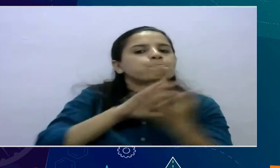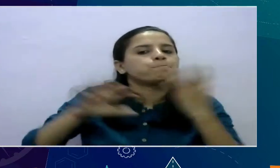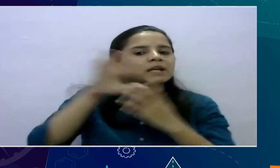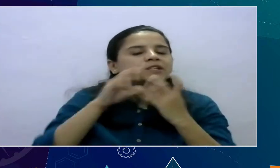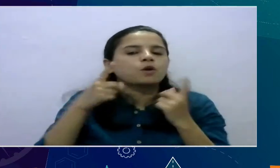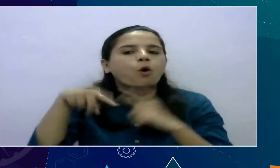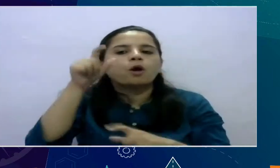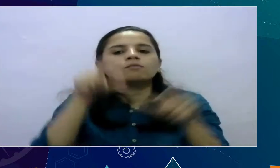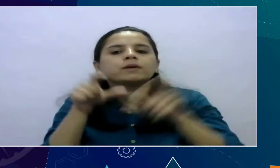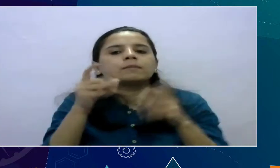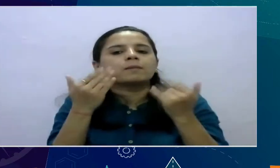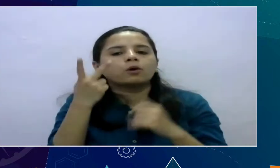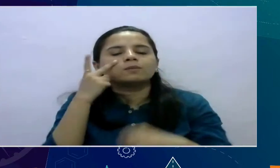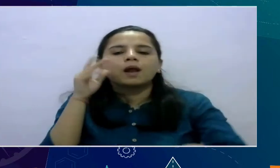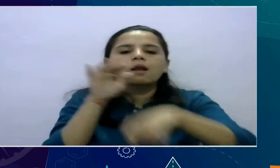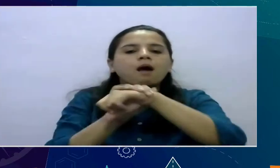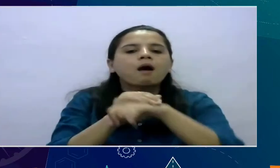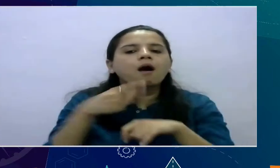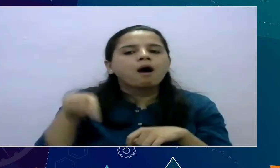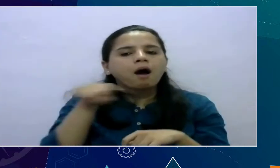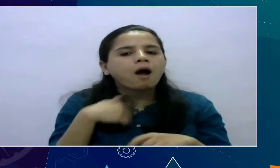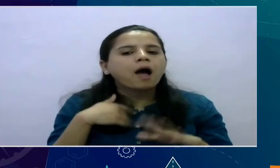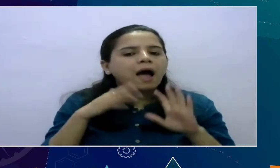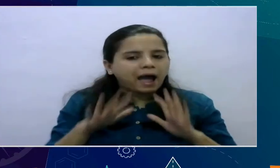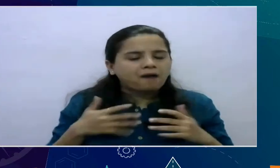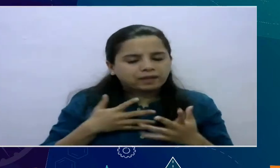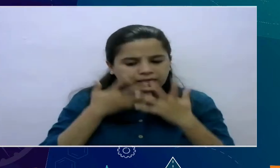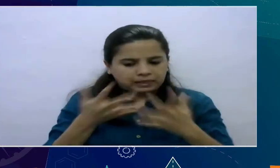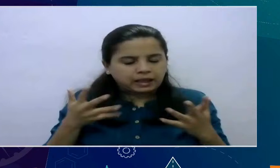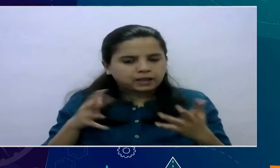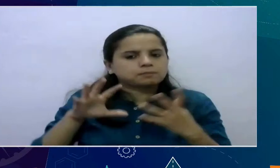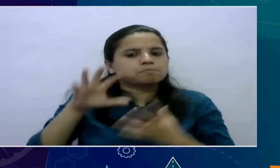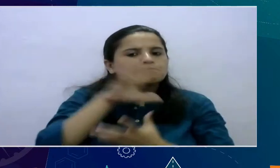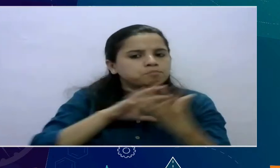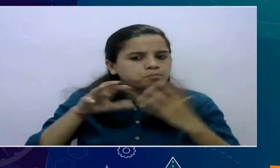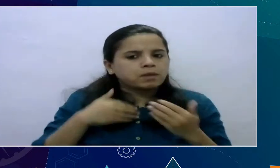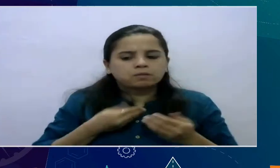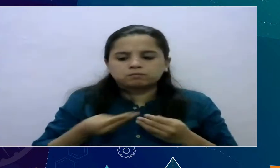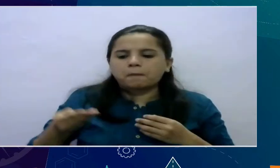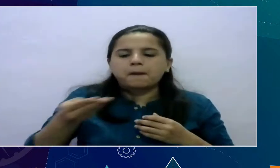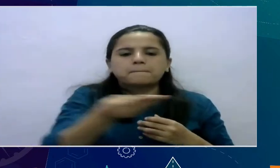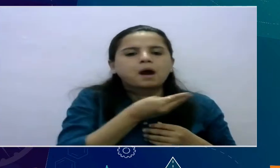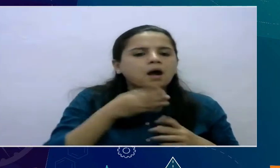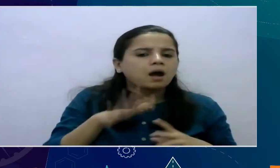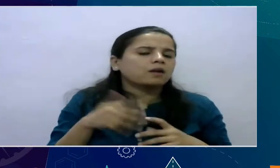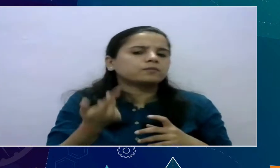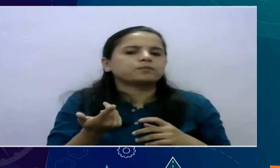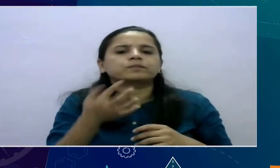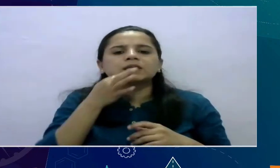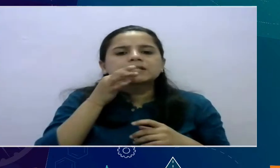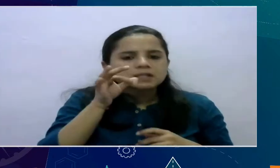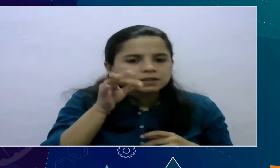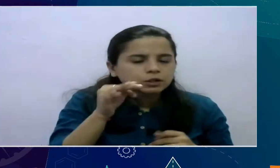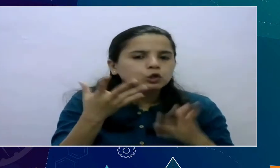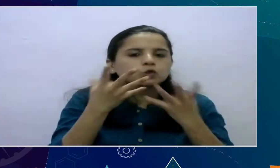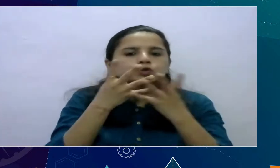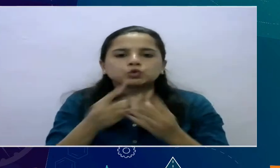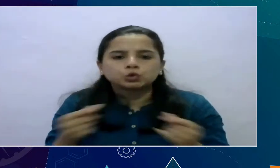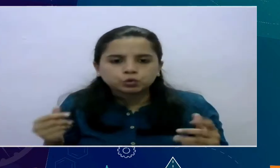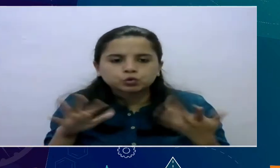we have in and around us. And salt solution, then